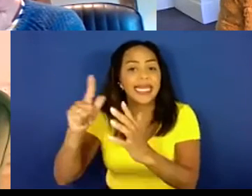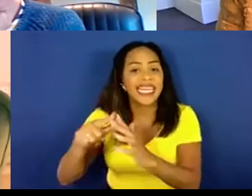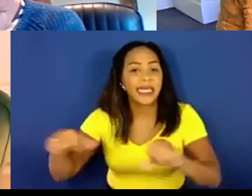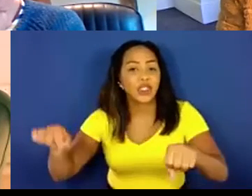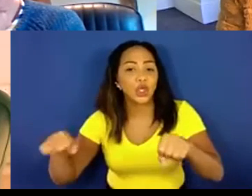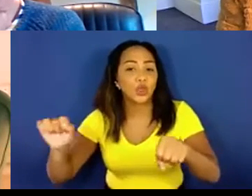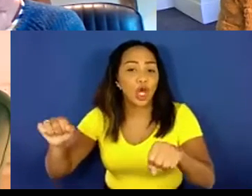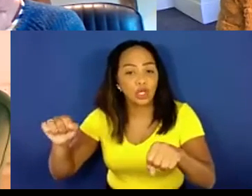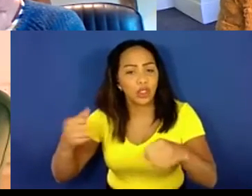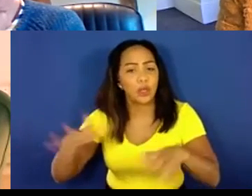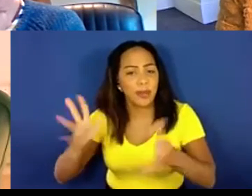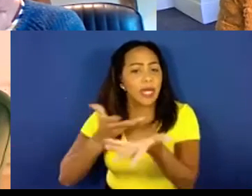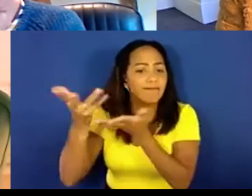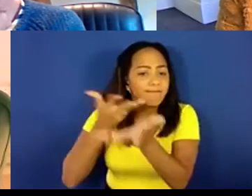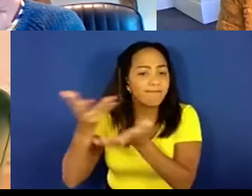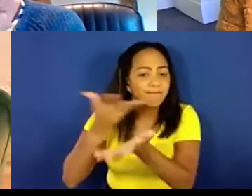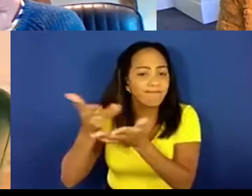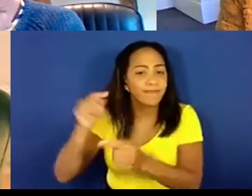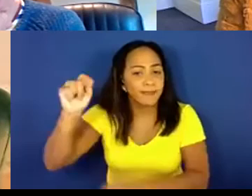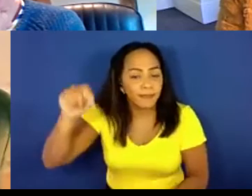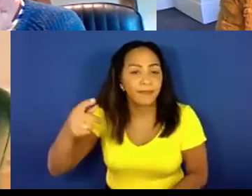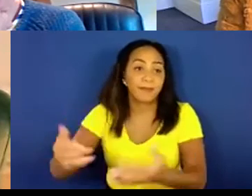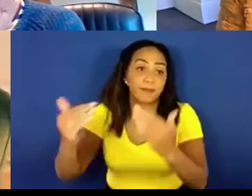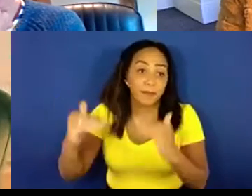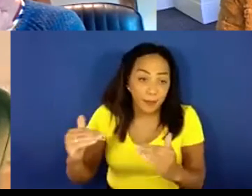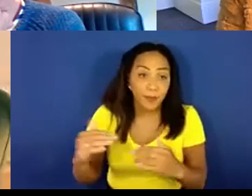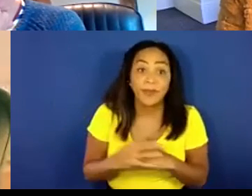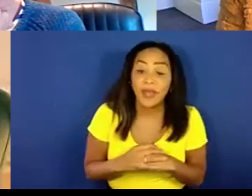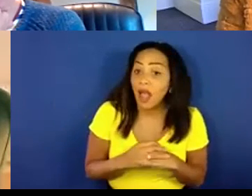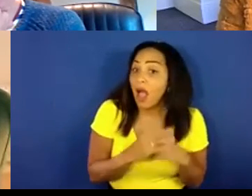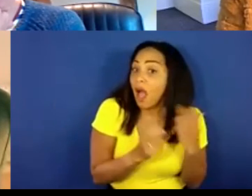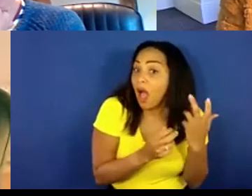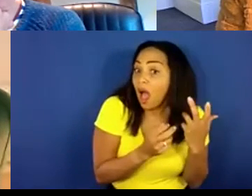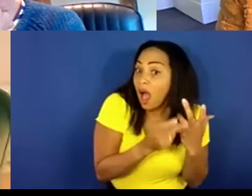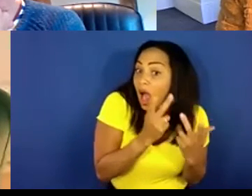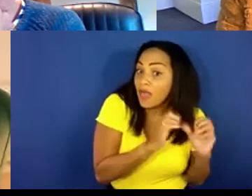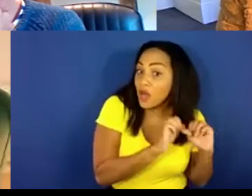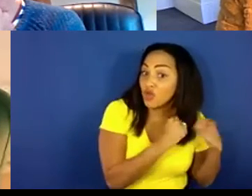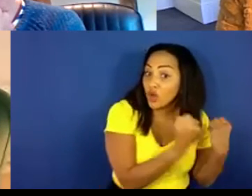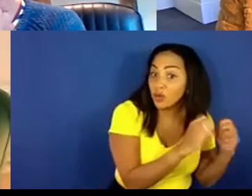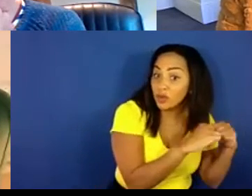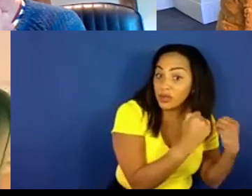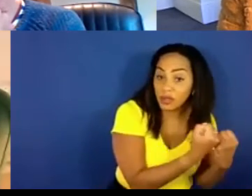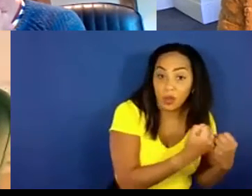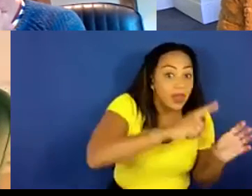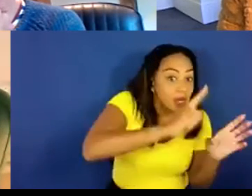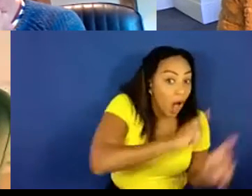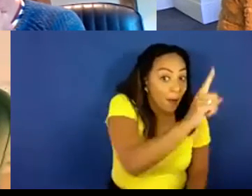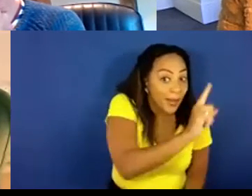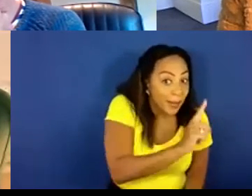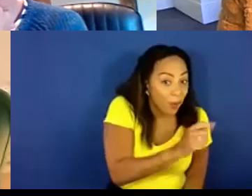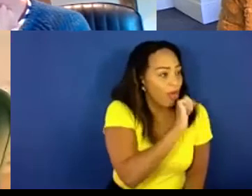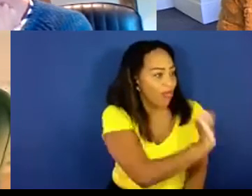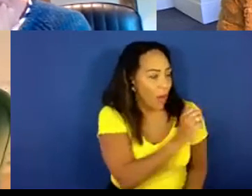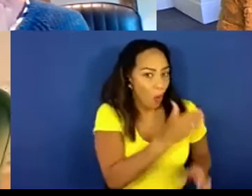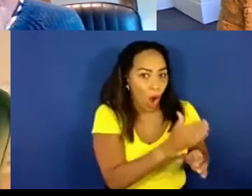We have been able to link up some of the work we've done with some of our other groups. So some of the work we've done with our young people, who have now become